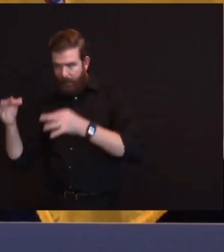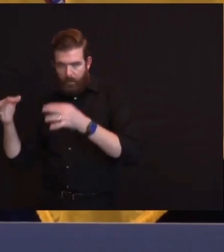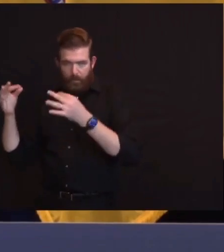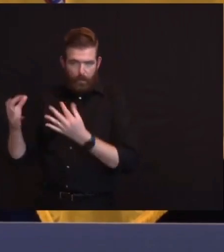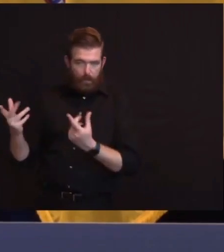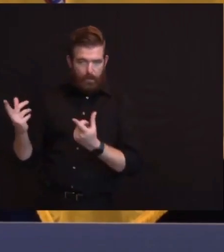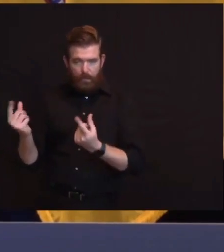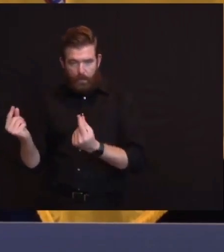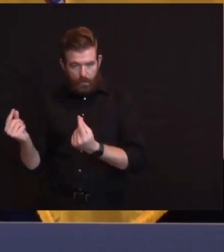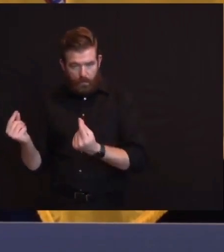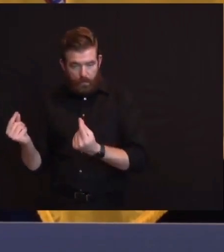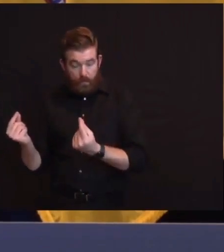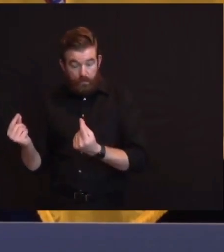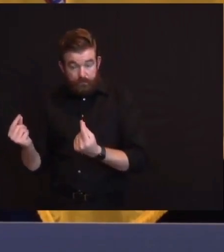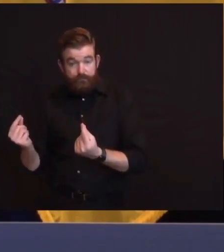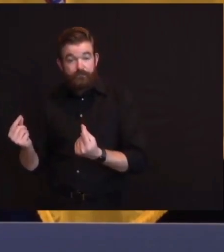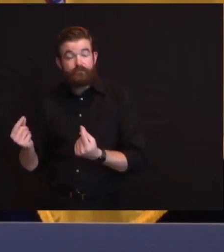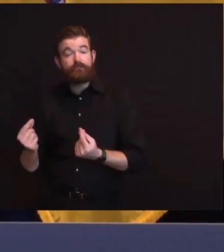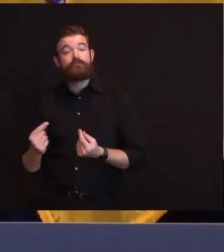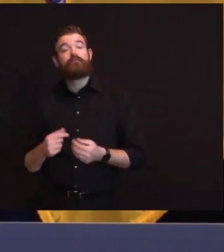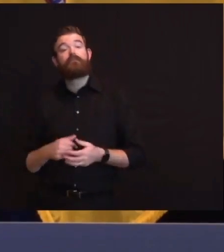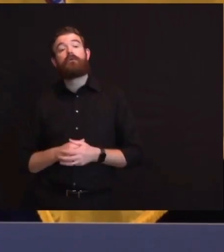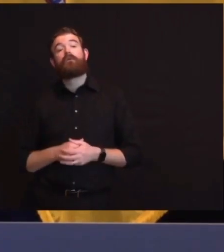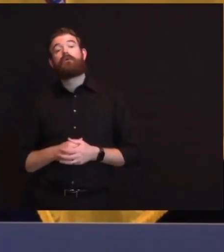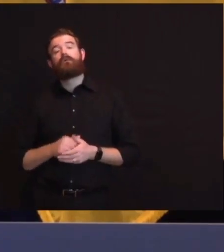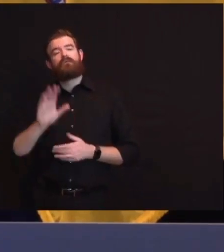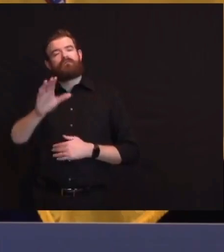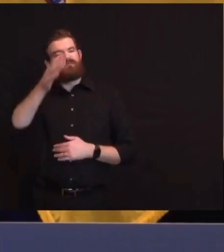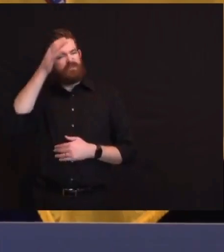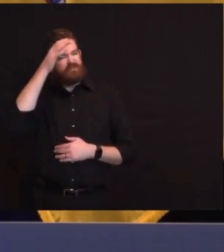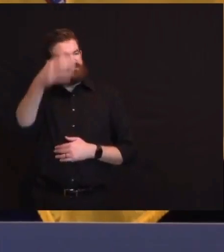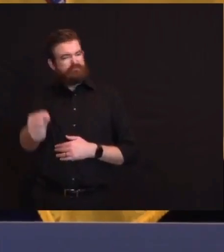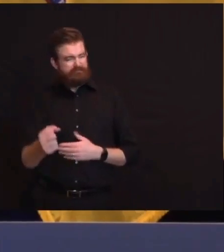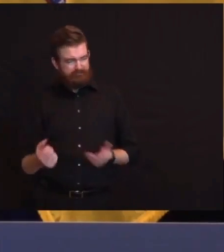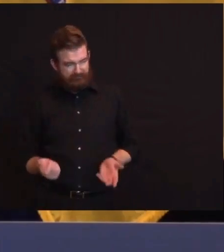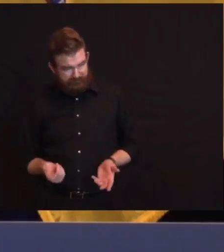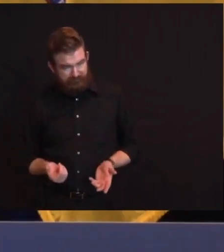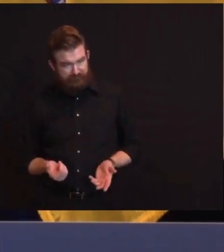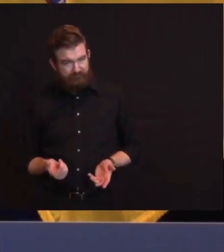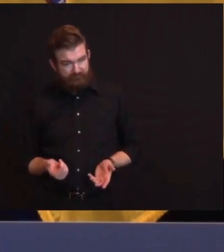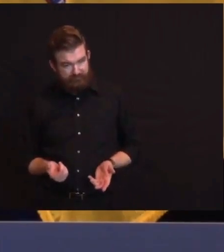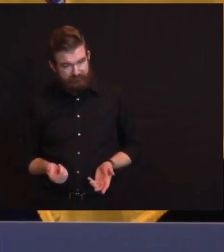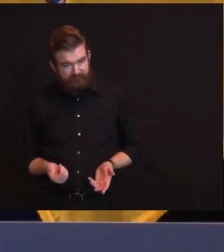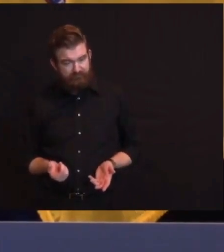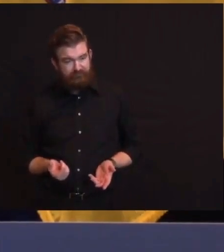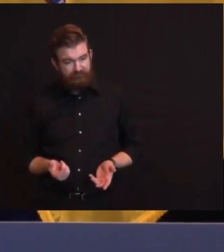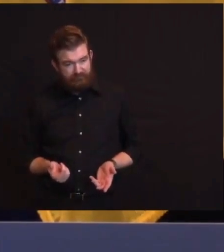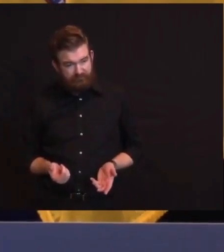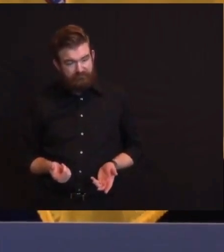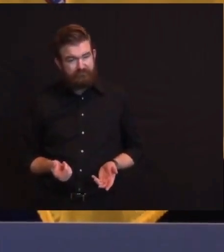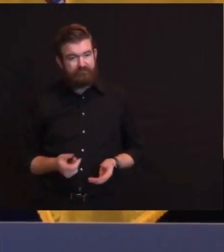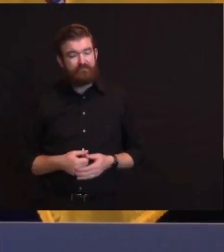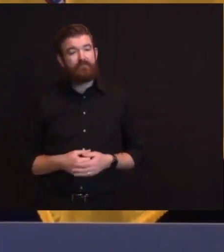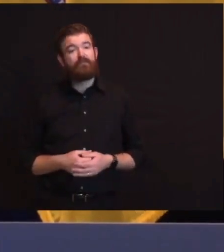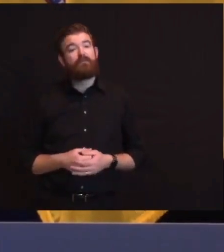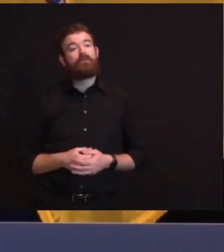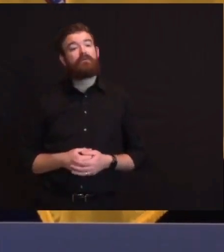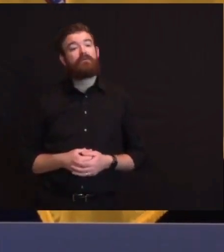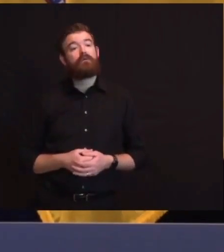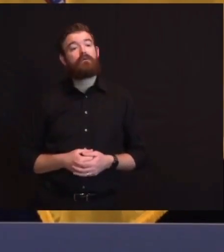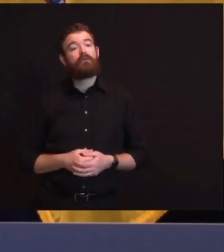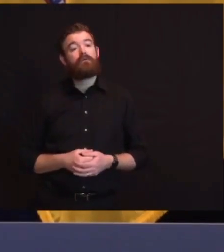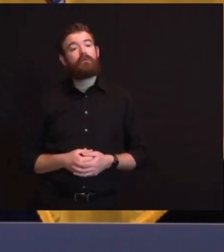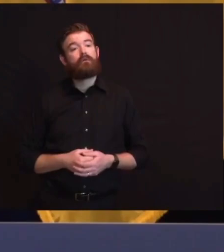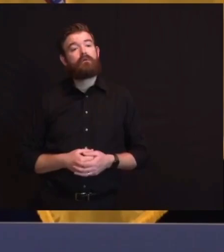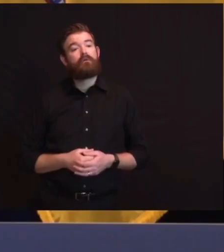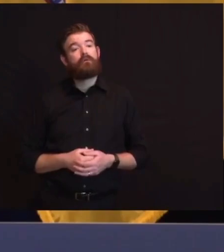playbook needs to look like in order to take certain steps. And Judy, I've still got my grid, if this, then that. So